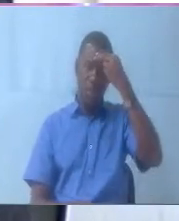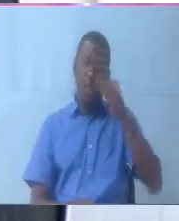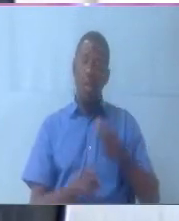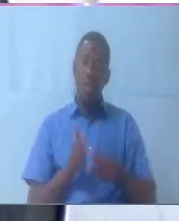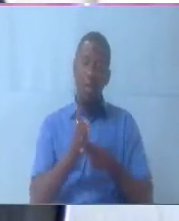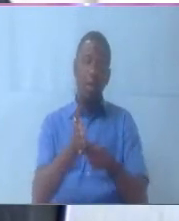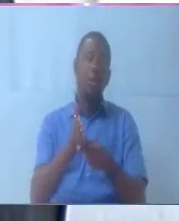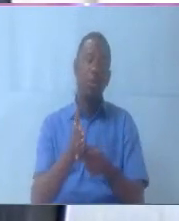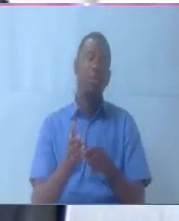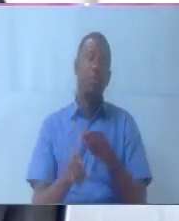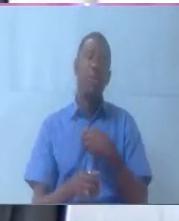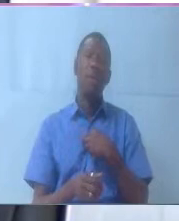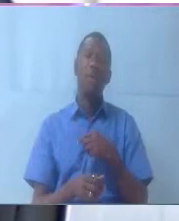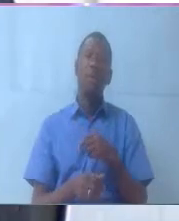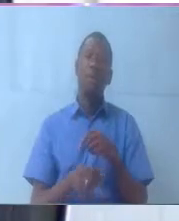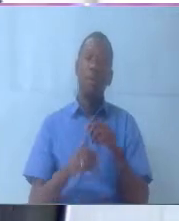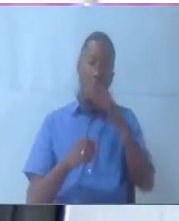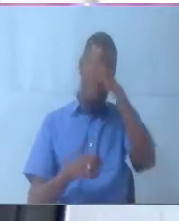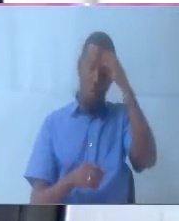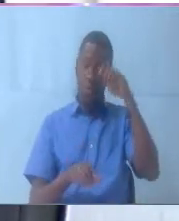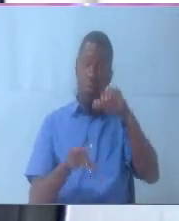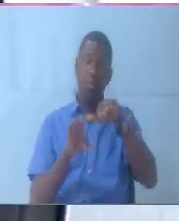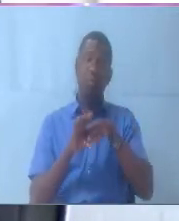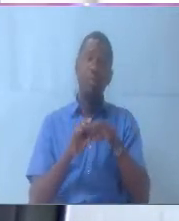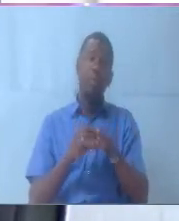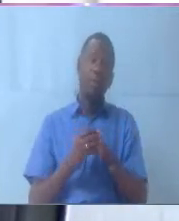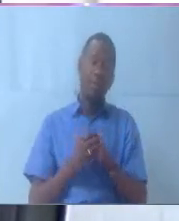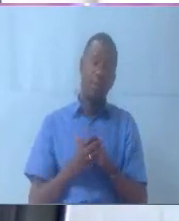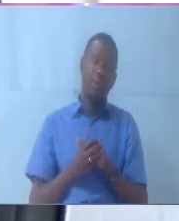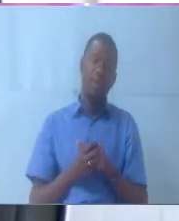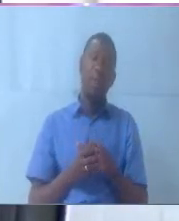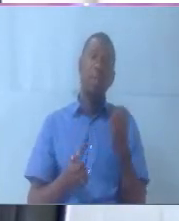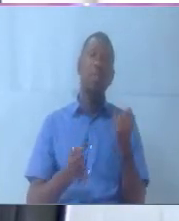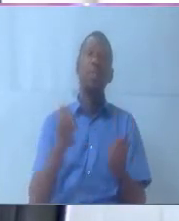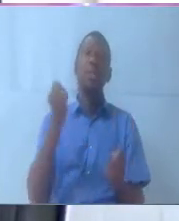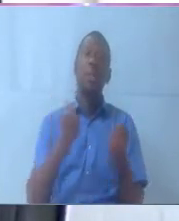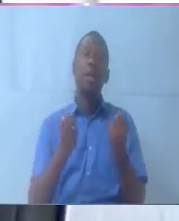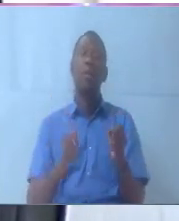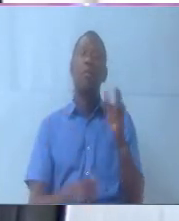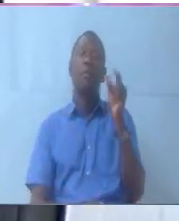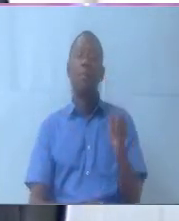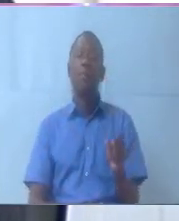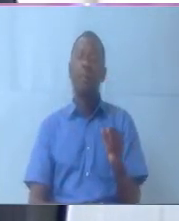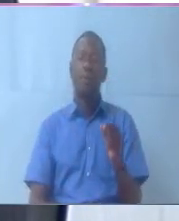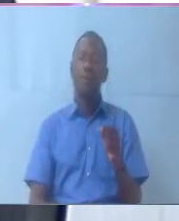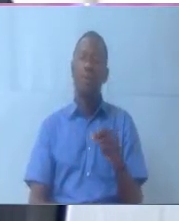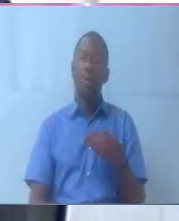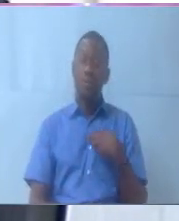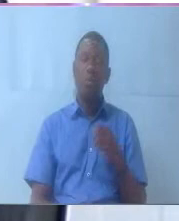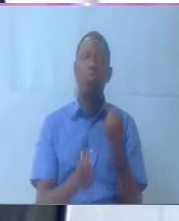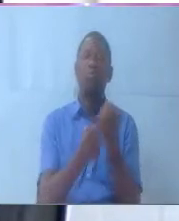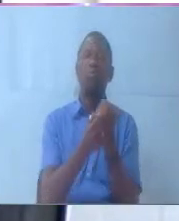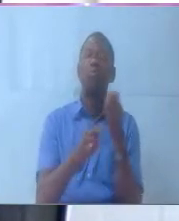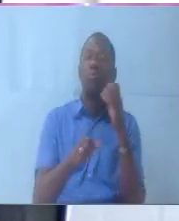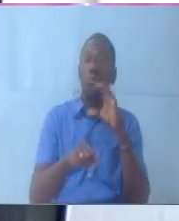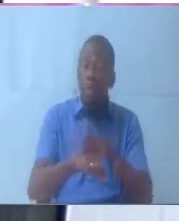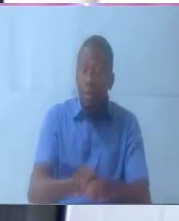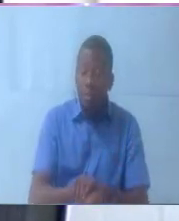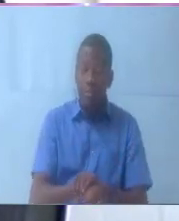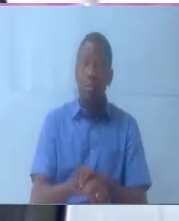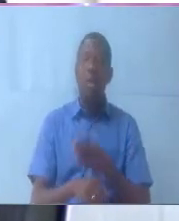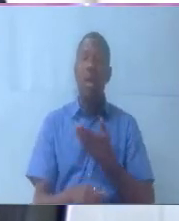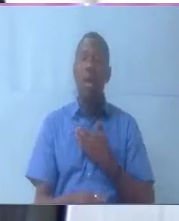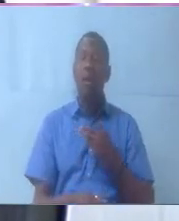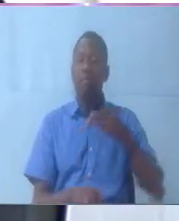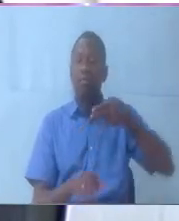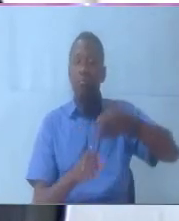driver and was caught with gallons of fuel. Ye driver muta moto sambala me ya lonko ye galongulu muta bulu menketa essence galongol ti.